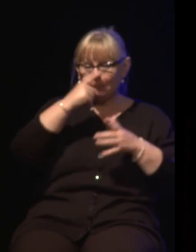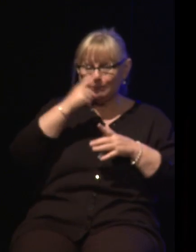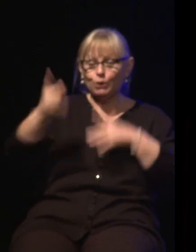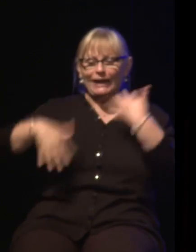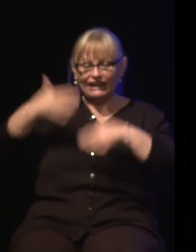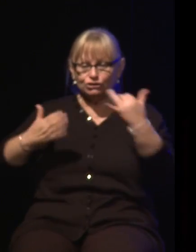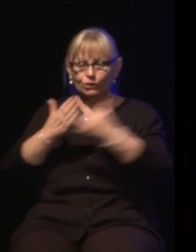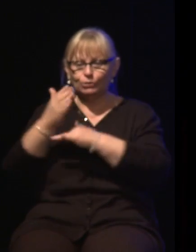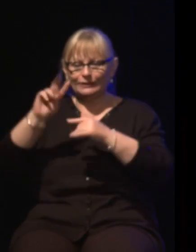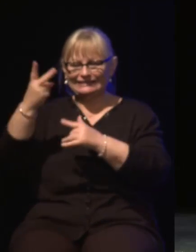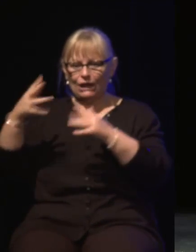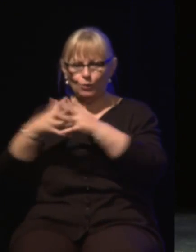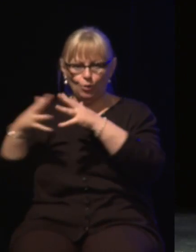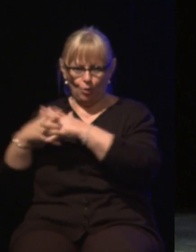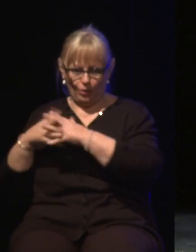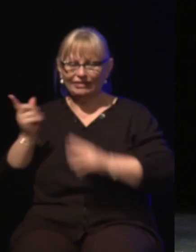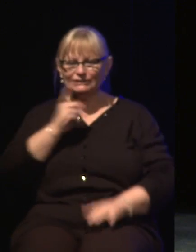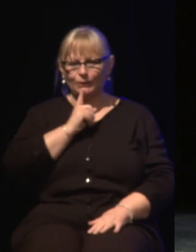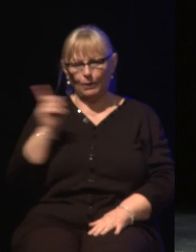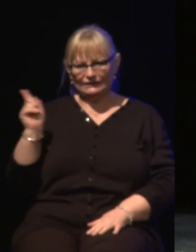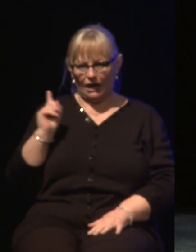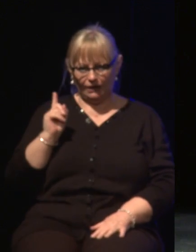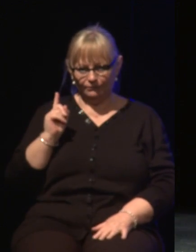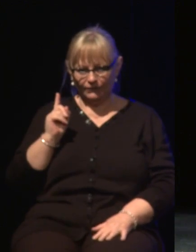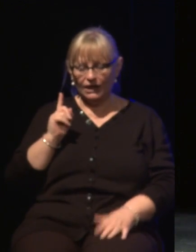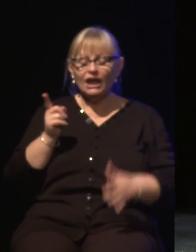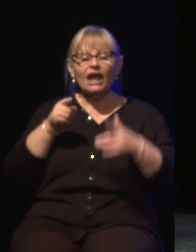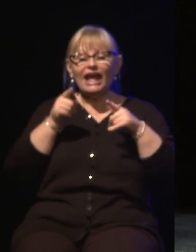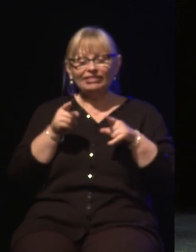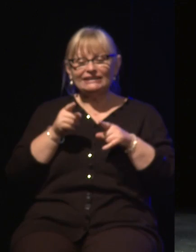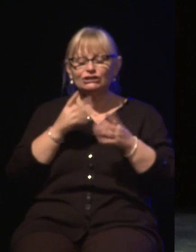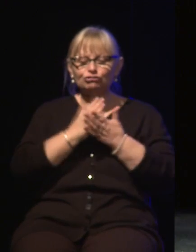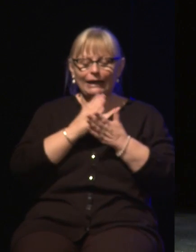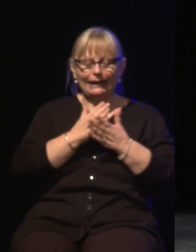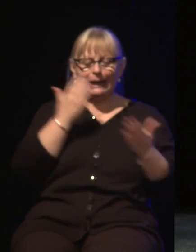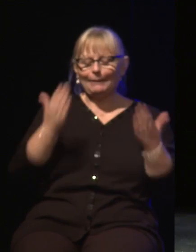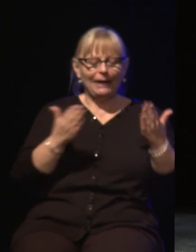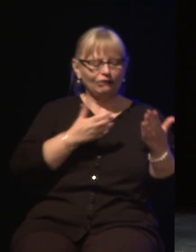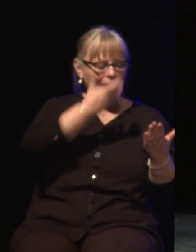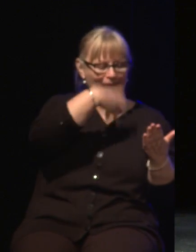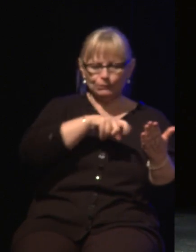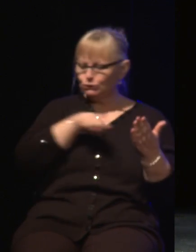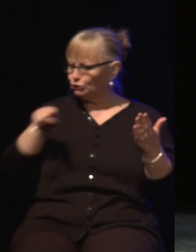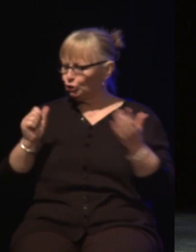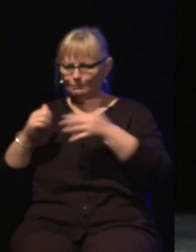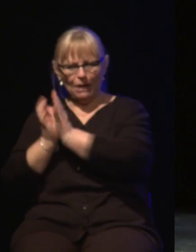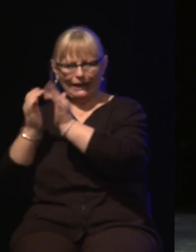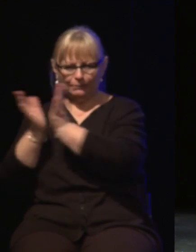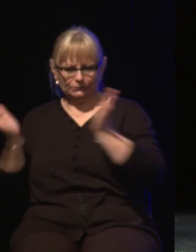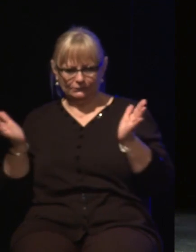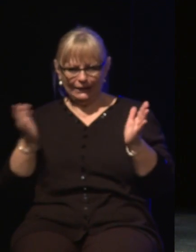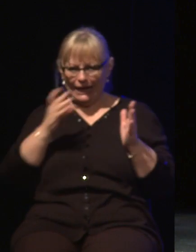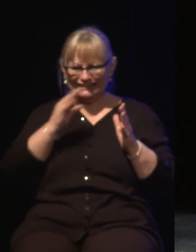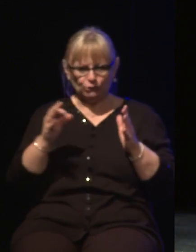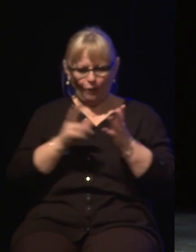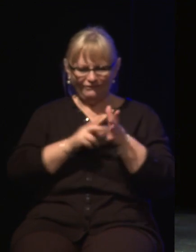in the Second World War. Now, statistically, this is actually sort of like comparing apples and pineapples. It's not a valid comparison. I